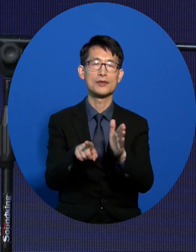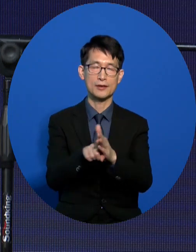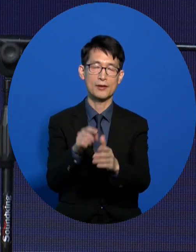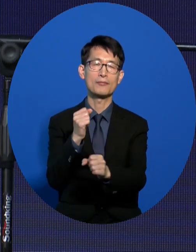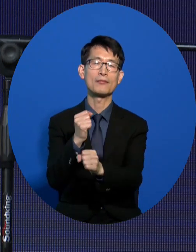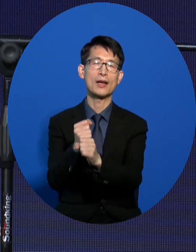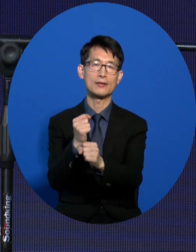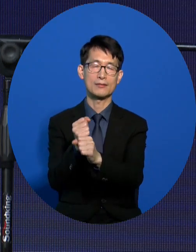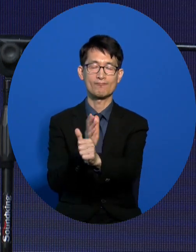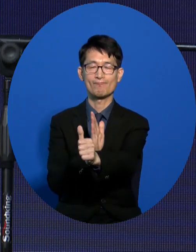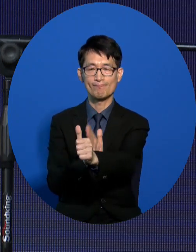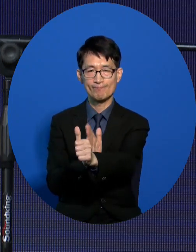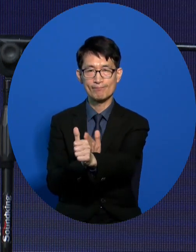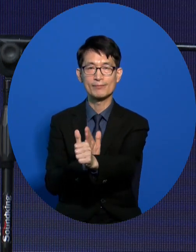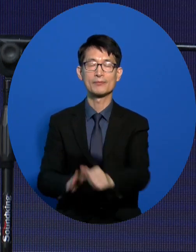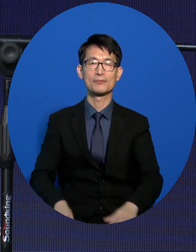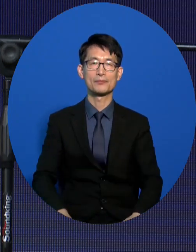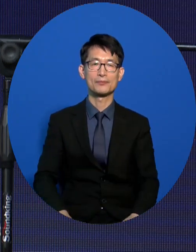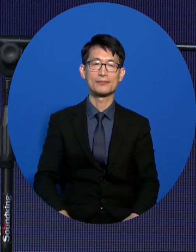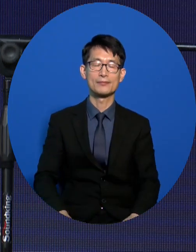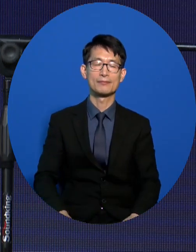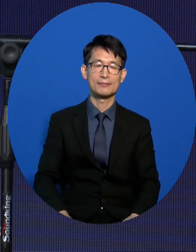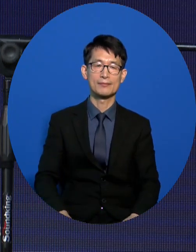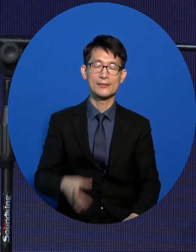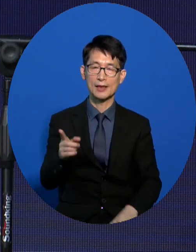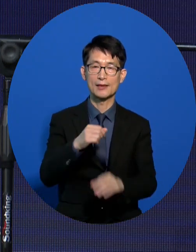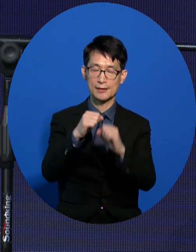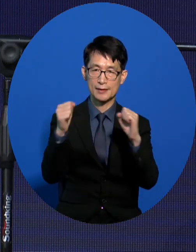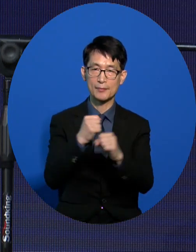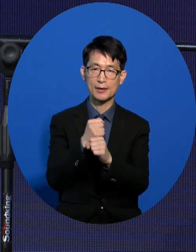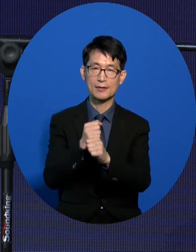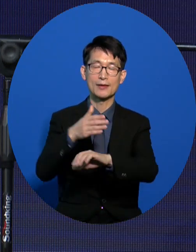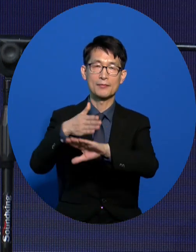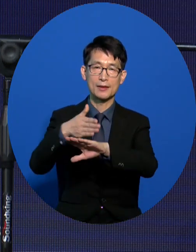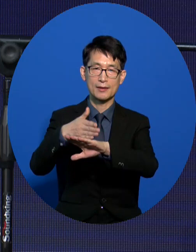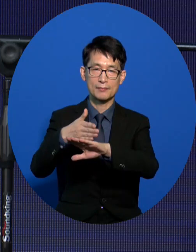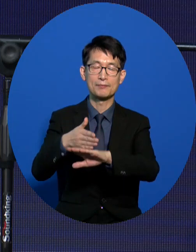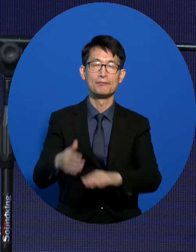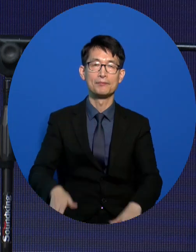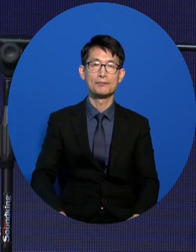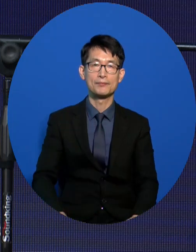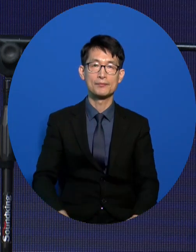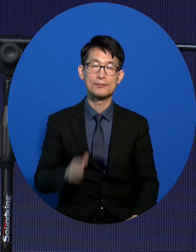can both enjoy these services. Thank you very much.